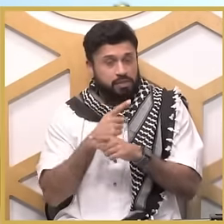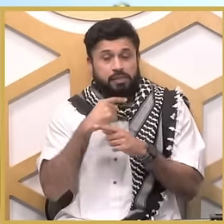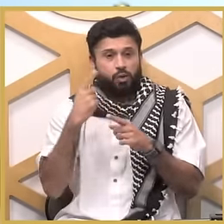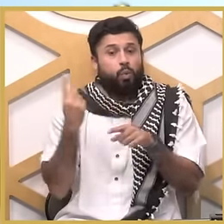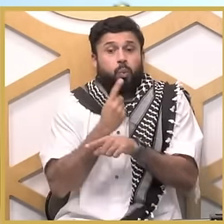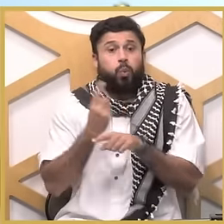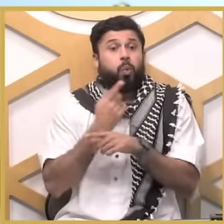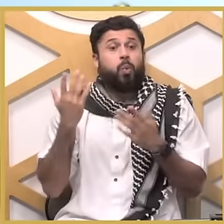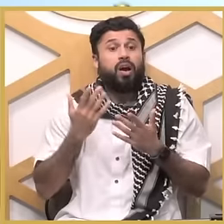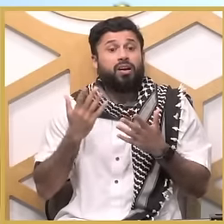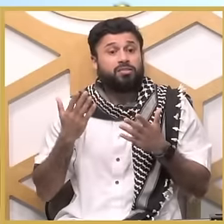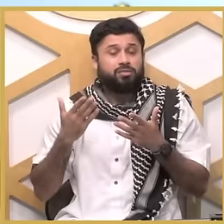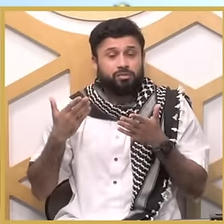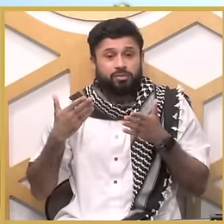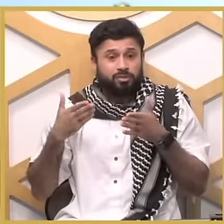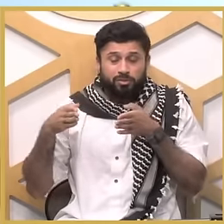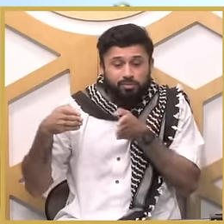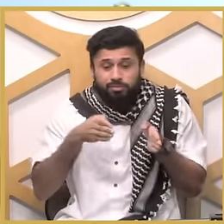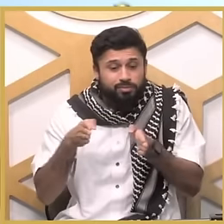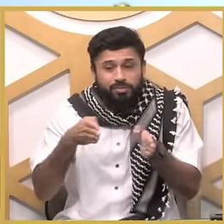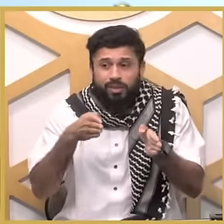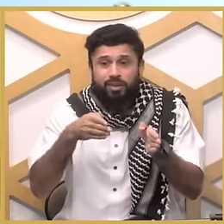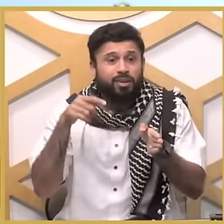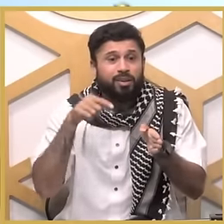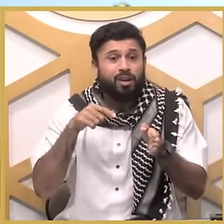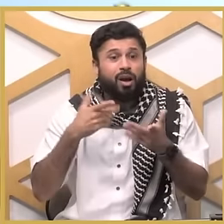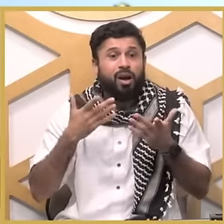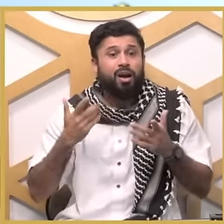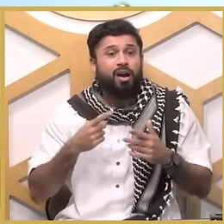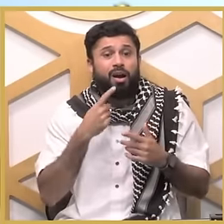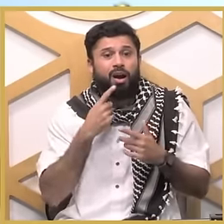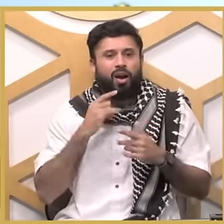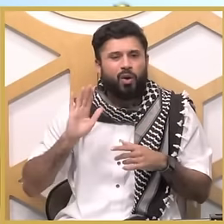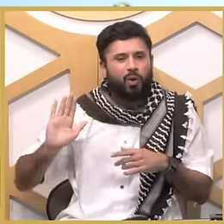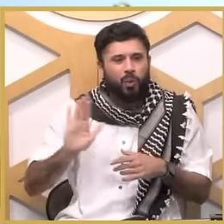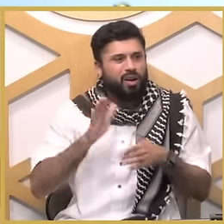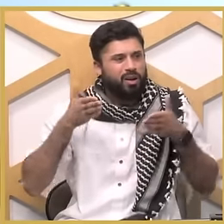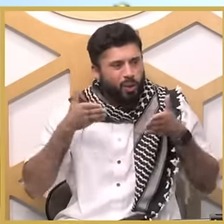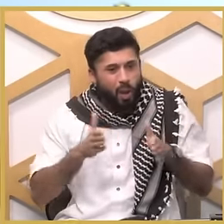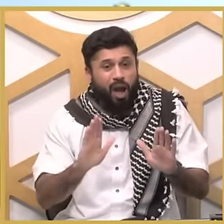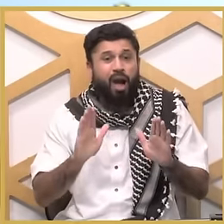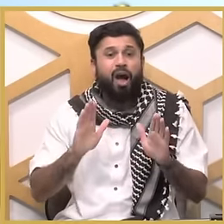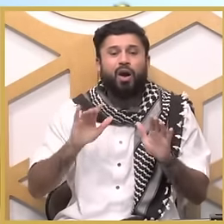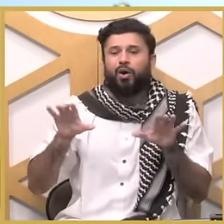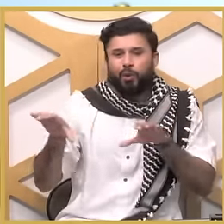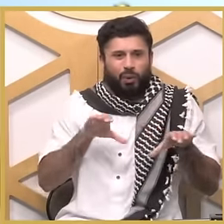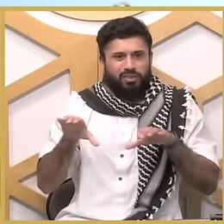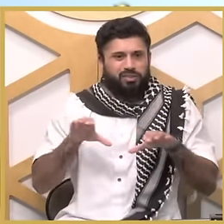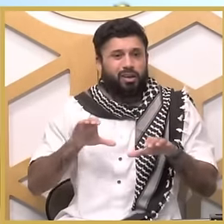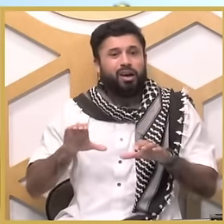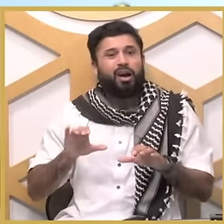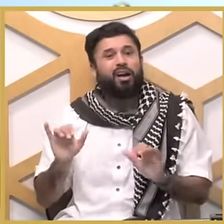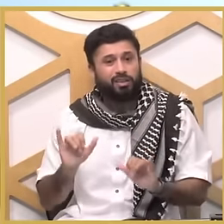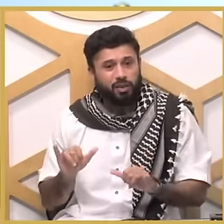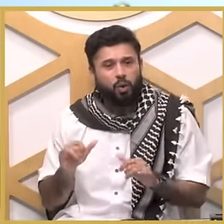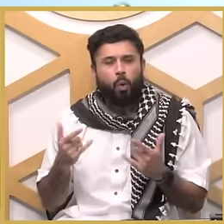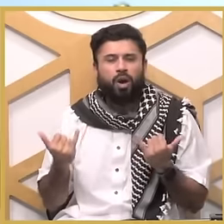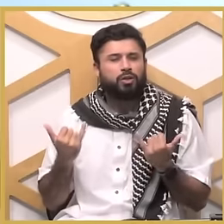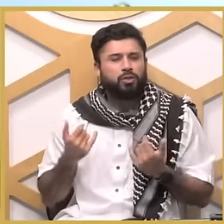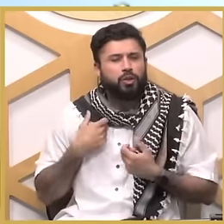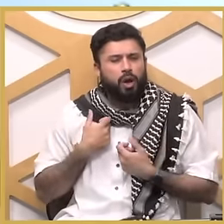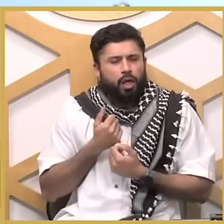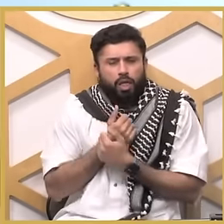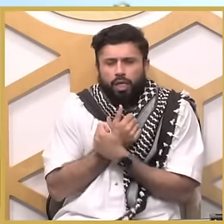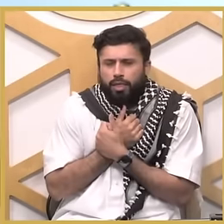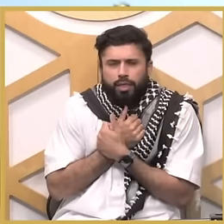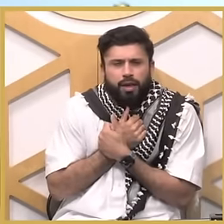them because of something like some allure around them, or do you love them because of their righteousness? And so you love their ways, and so you want